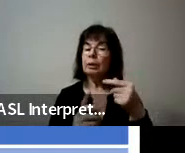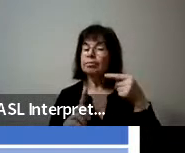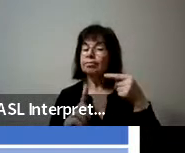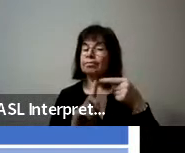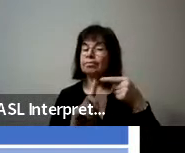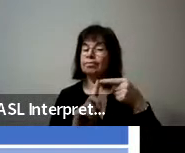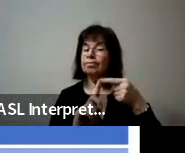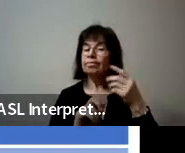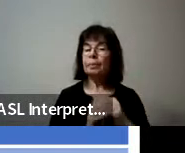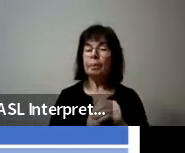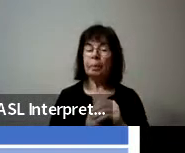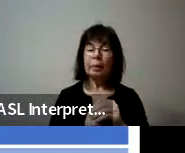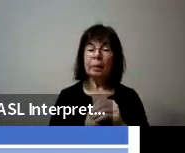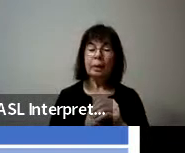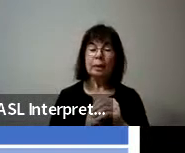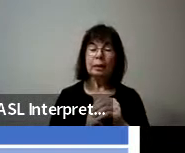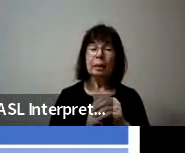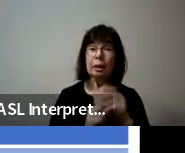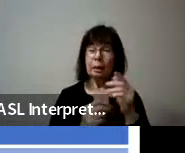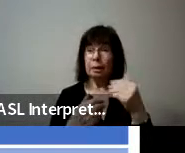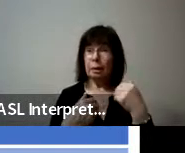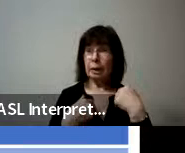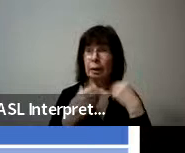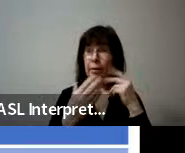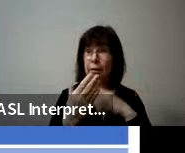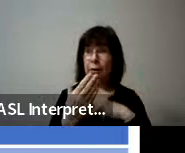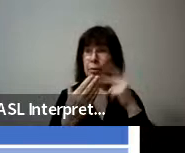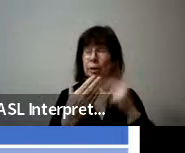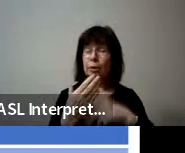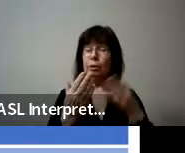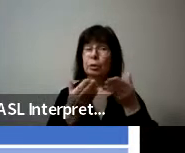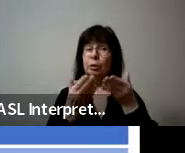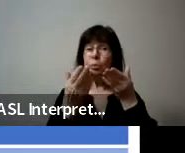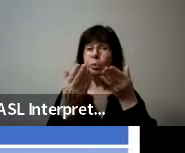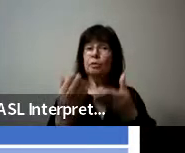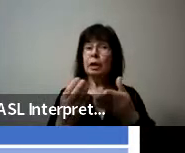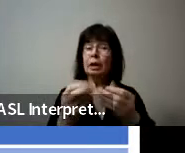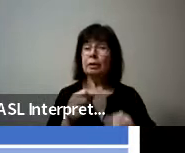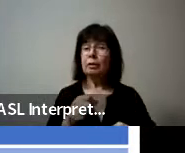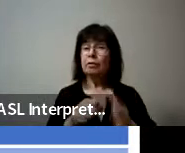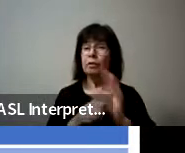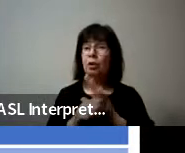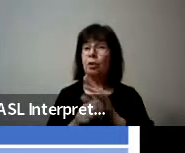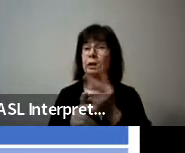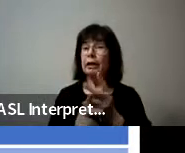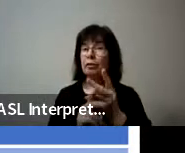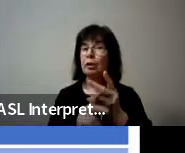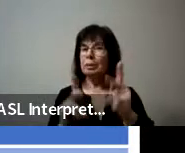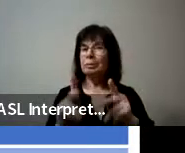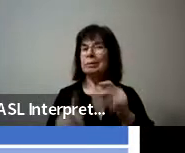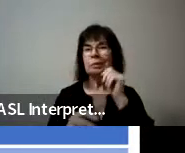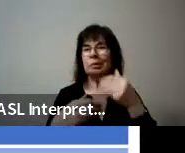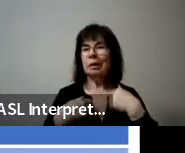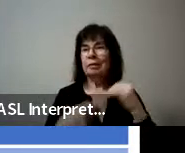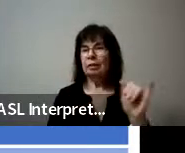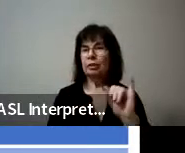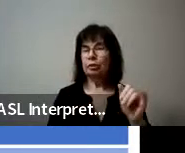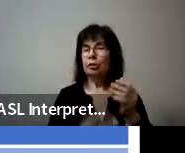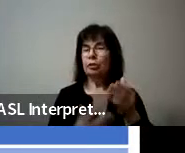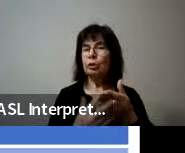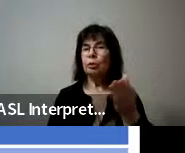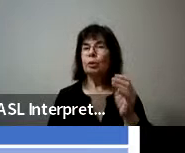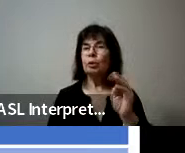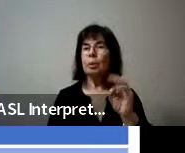all, there is a program to provide COVID care for uninsured people through Medicaid that